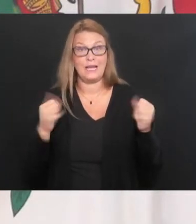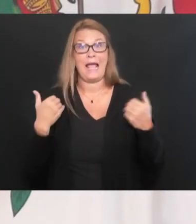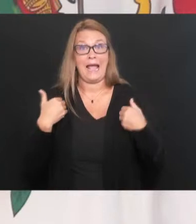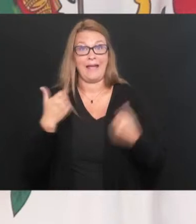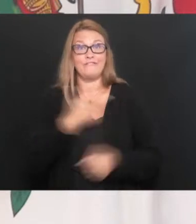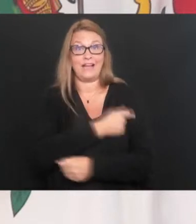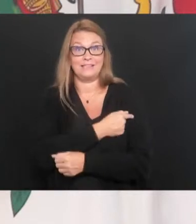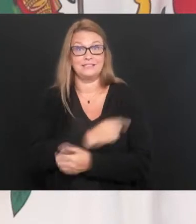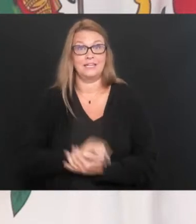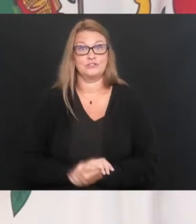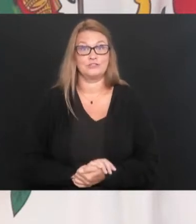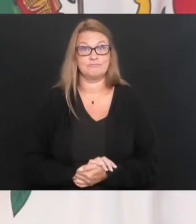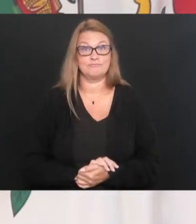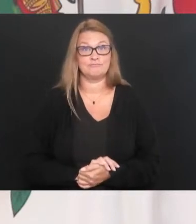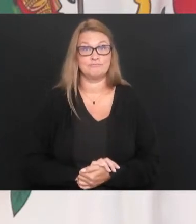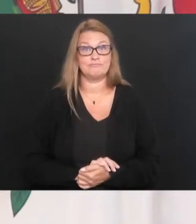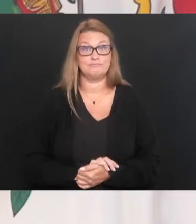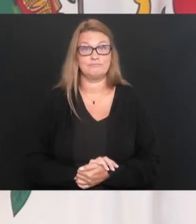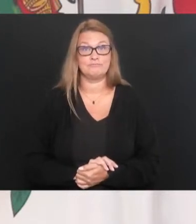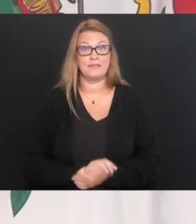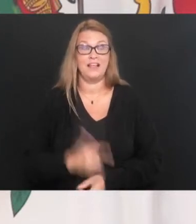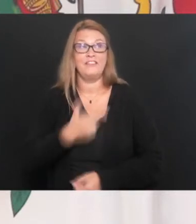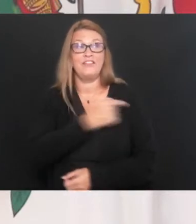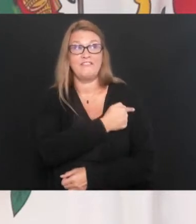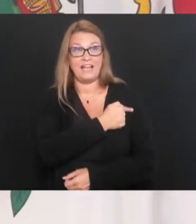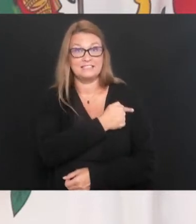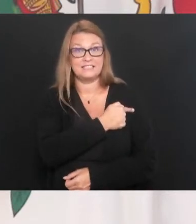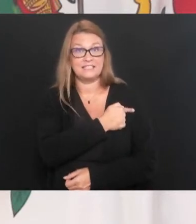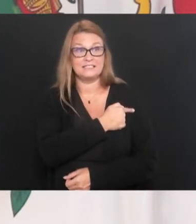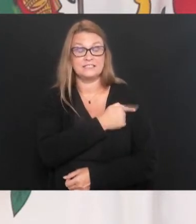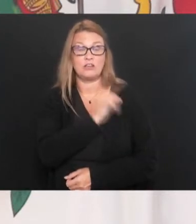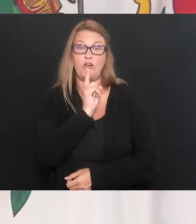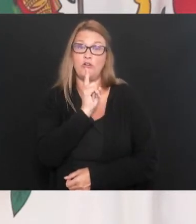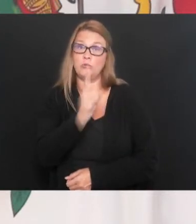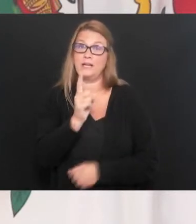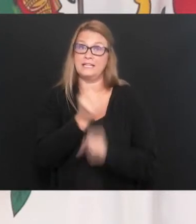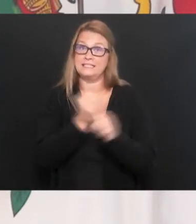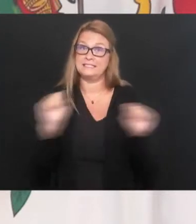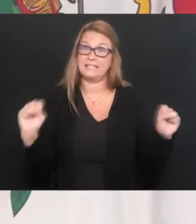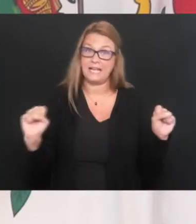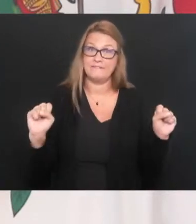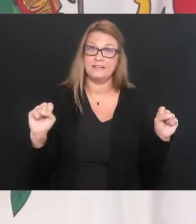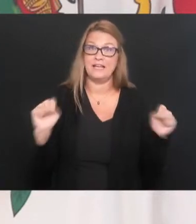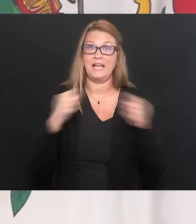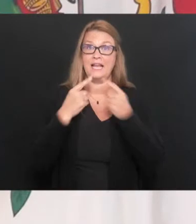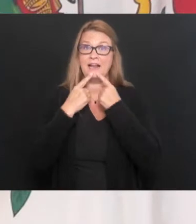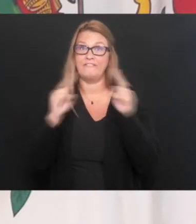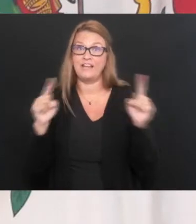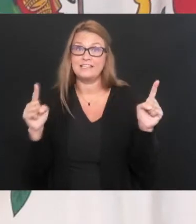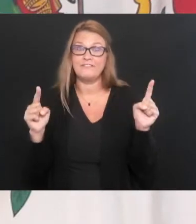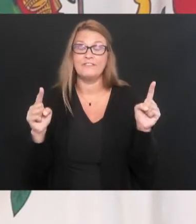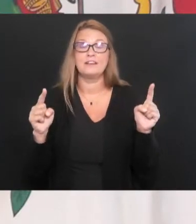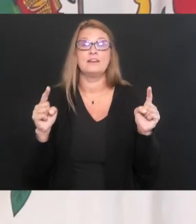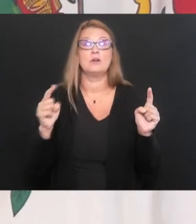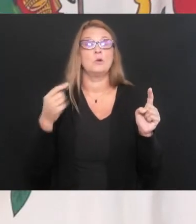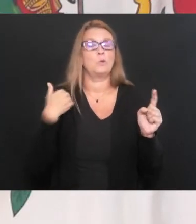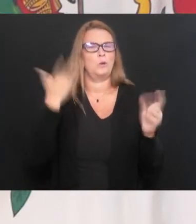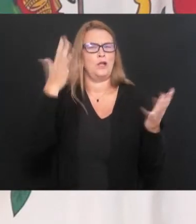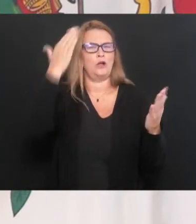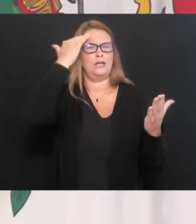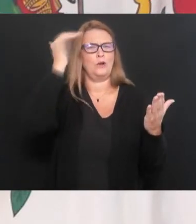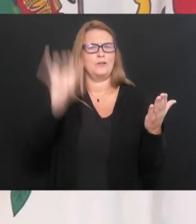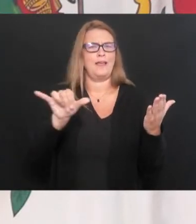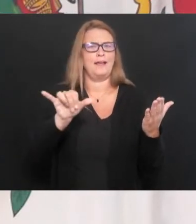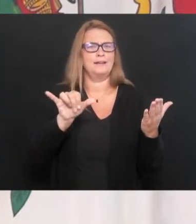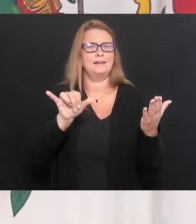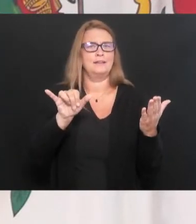vaccinated. The vaccines, he says, are incredibly safe and incredibly effective. We all know that.